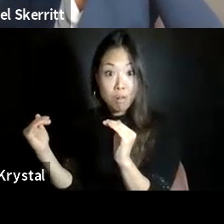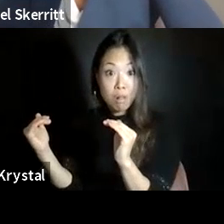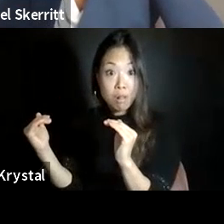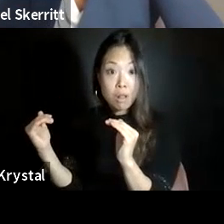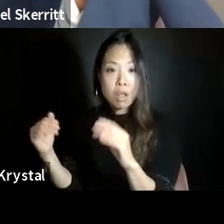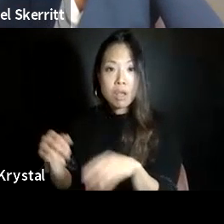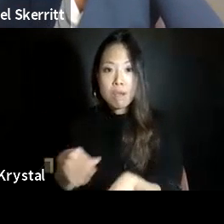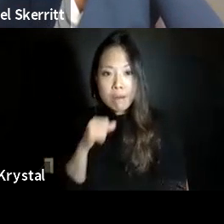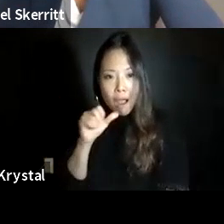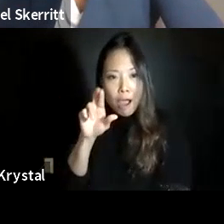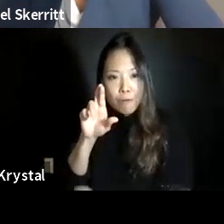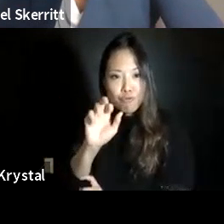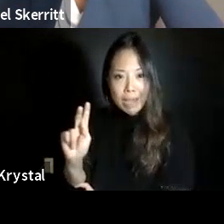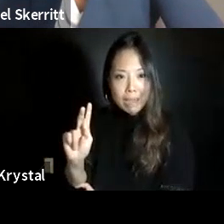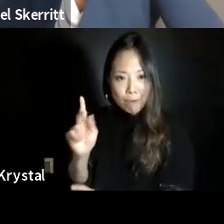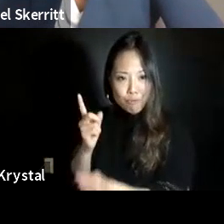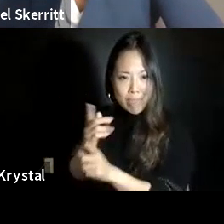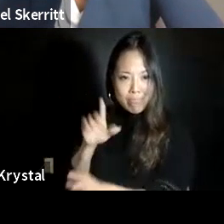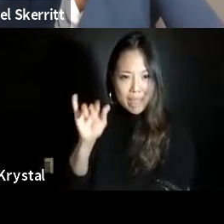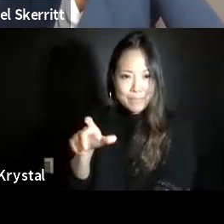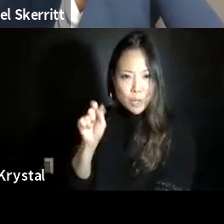be ranking is my question, I guess.